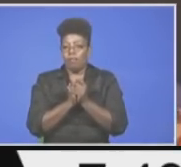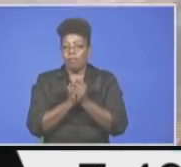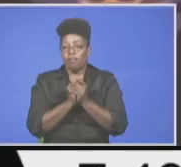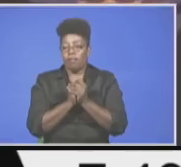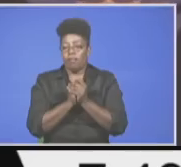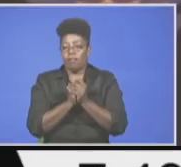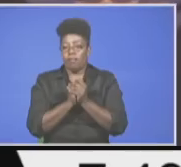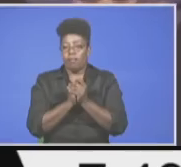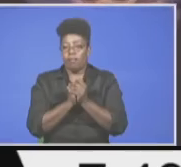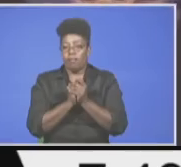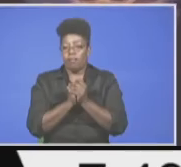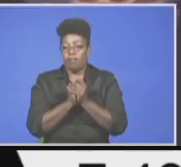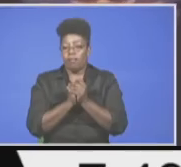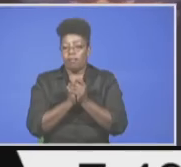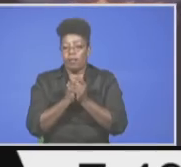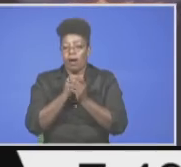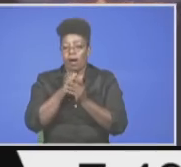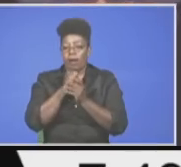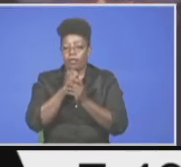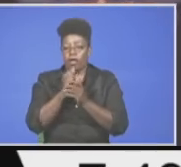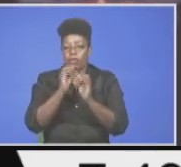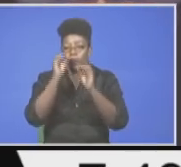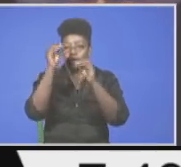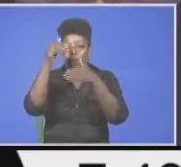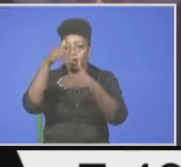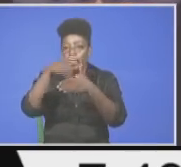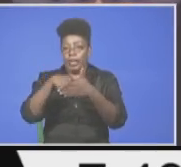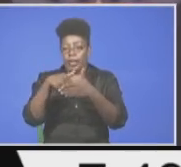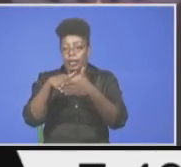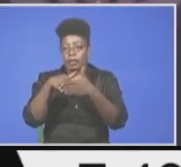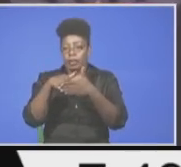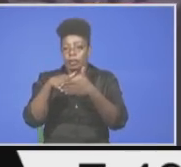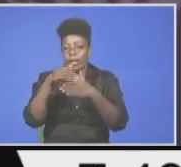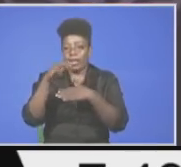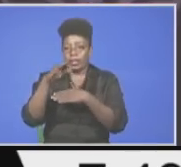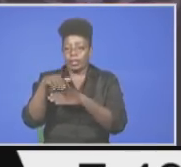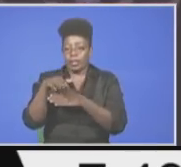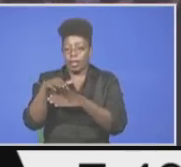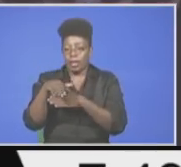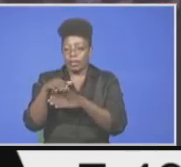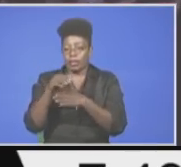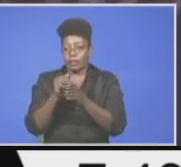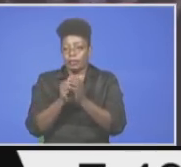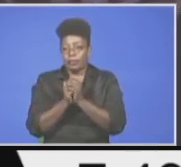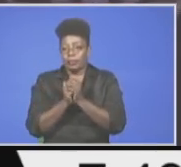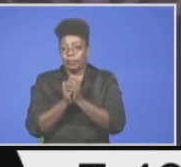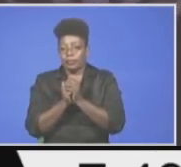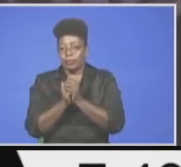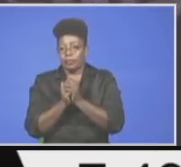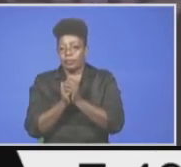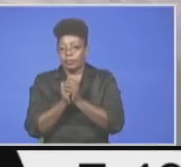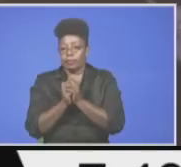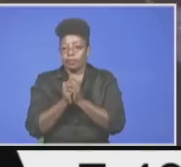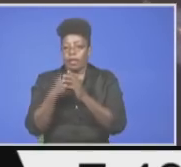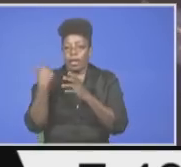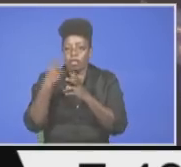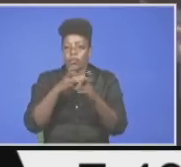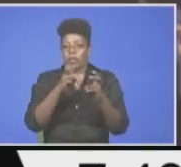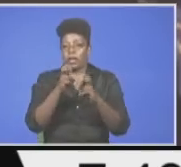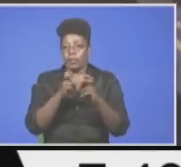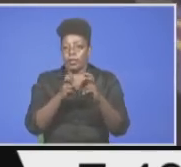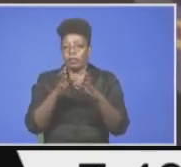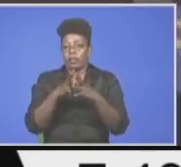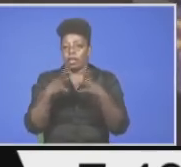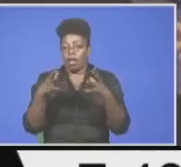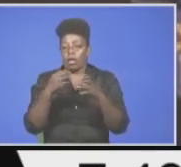guy. I haven't put the ball in the hoop. So the only thing I can do is probably just let my game talk, you know, just compete. It's a lot of